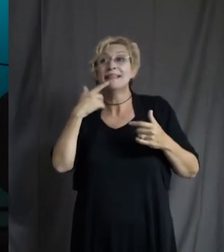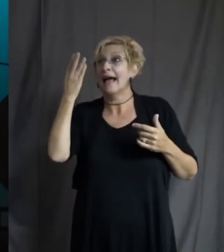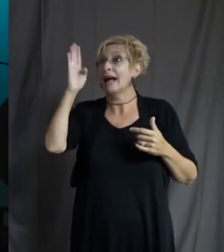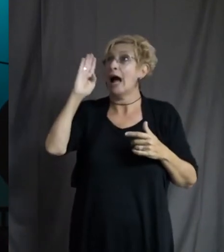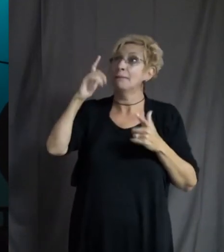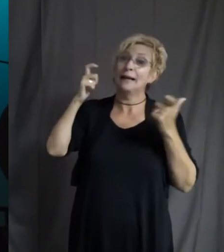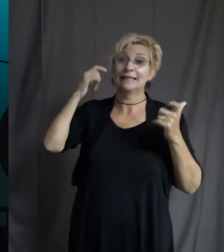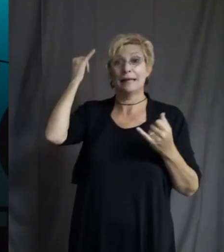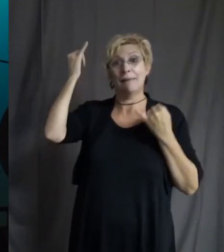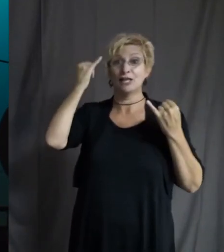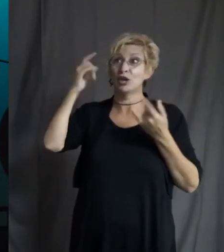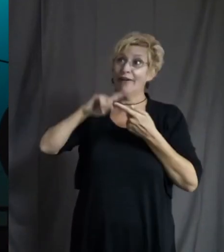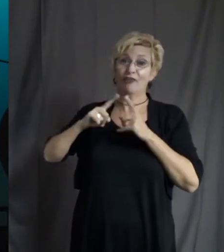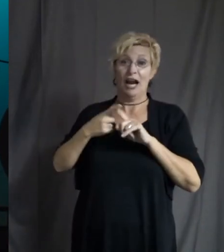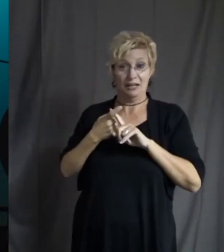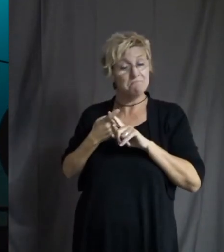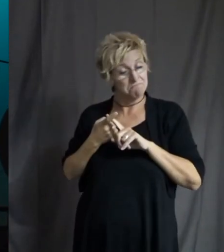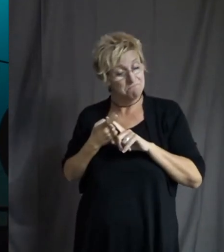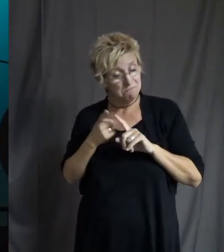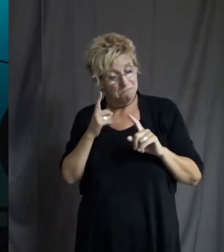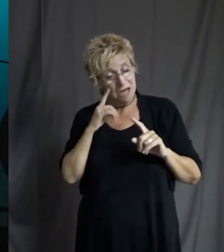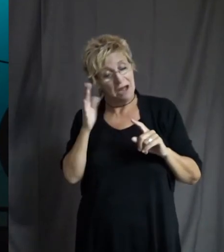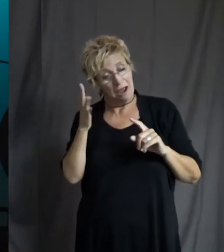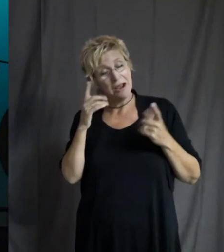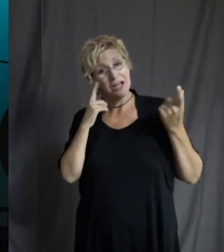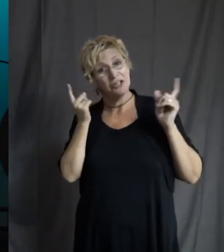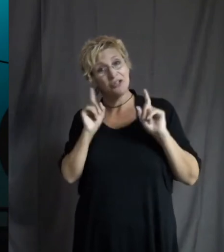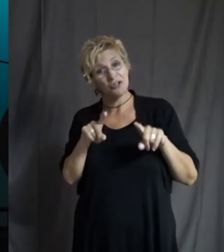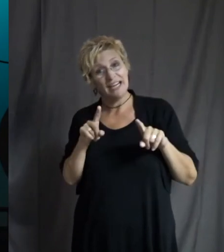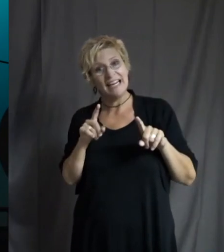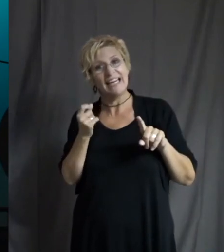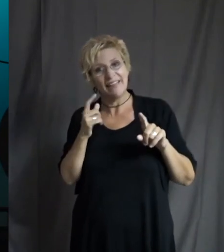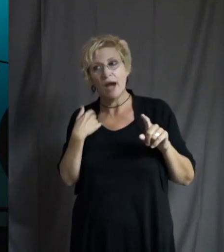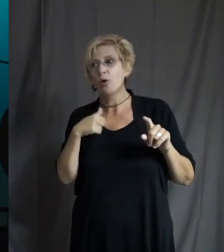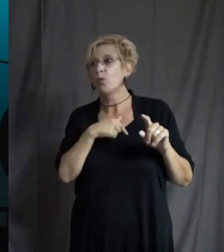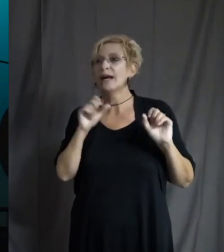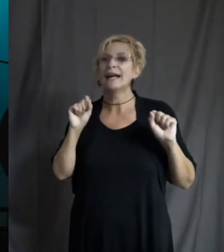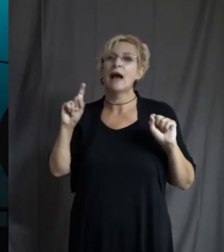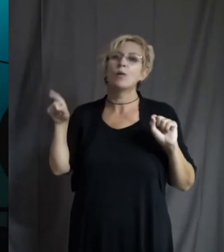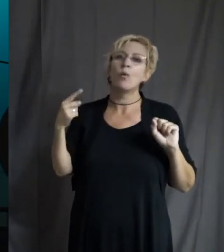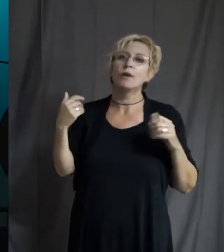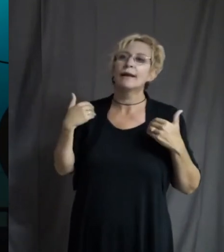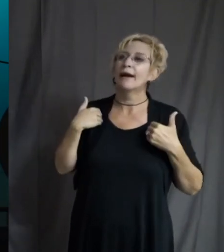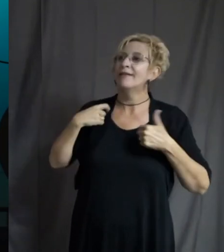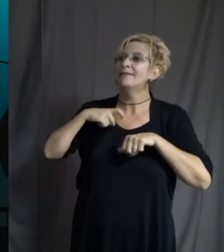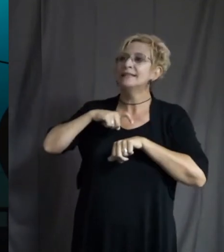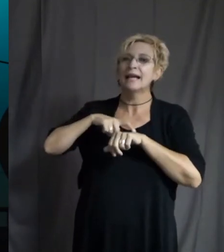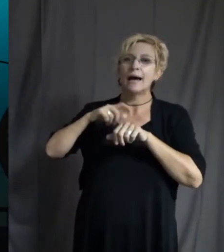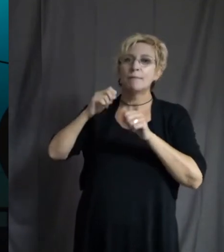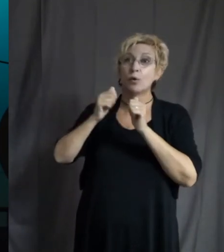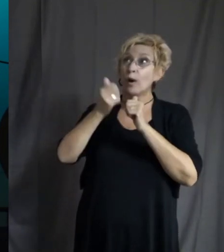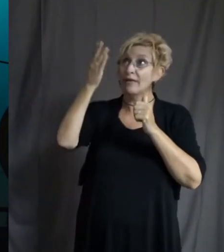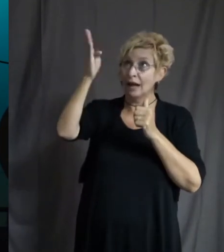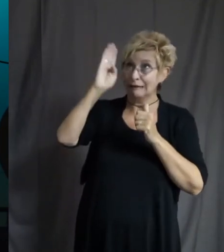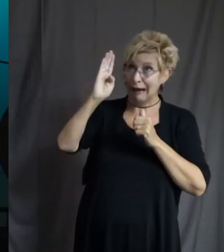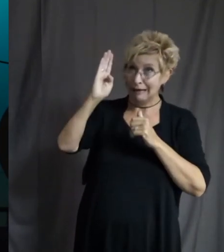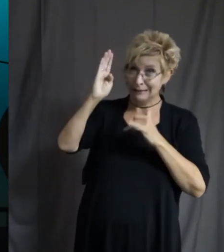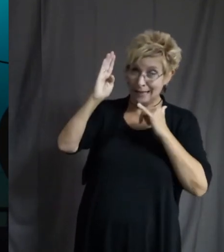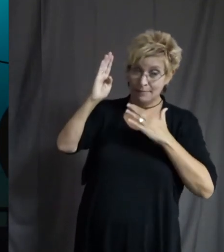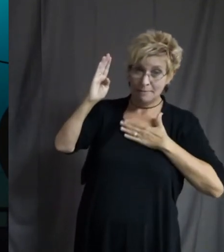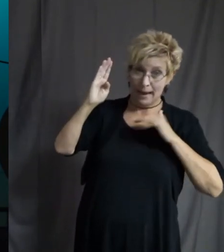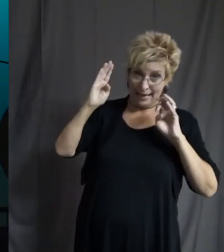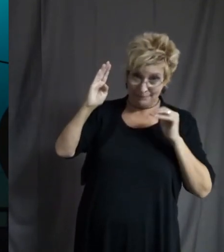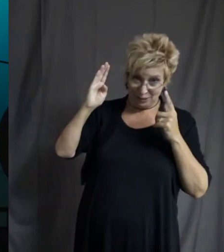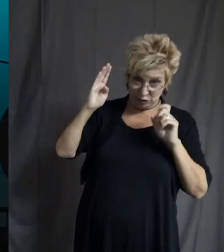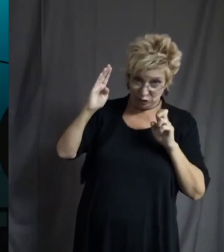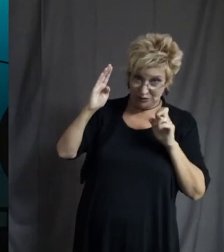And I would agree with that atheist to the degree that we may only spend time trying to make God in our own image and